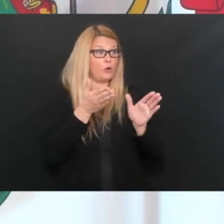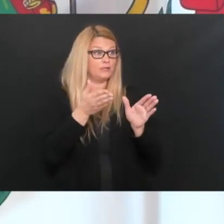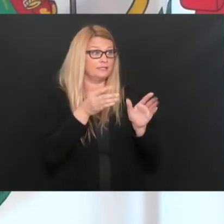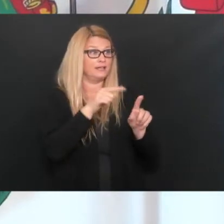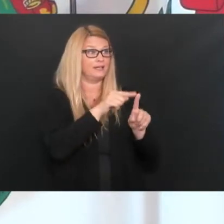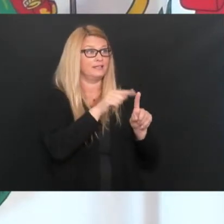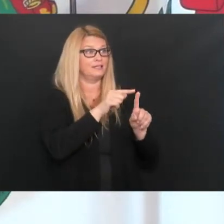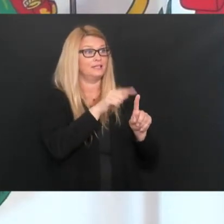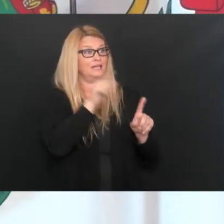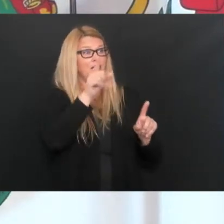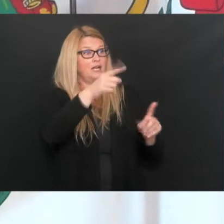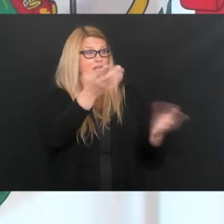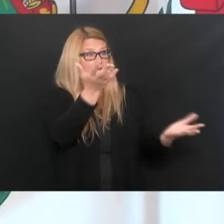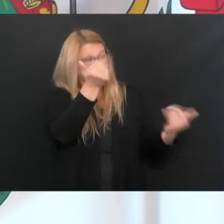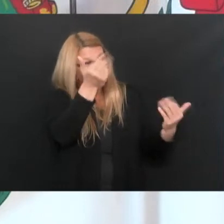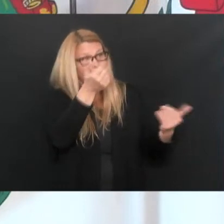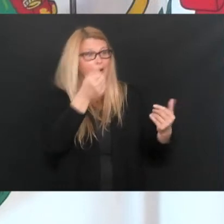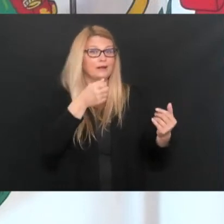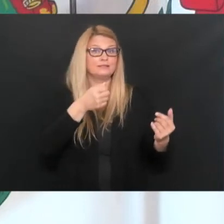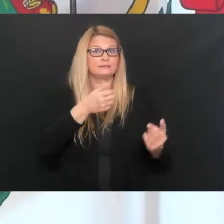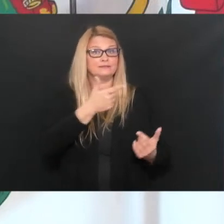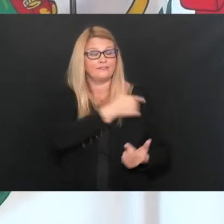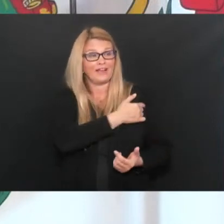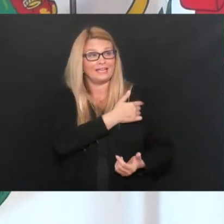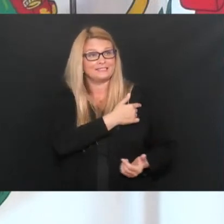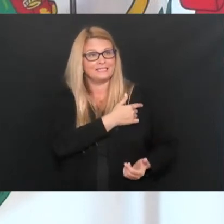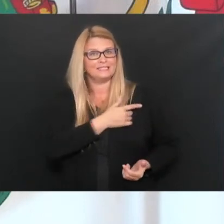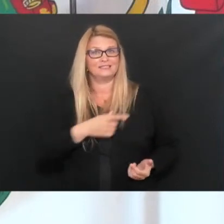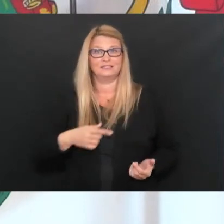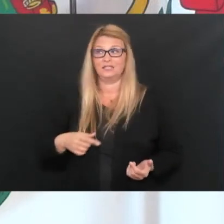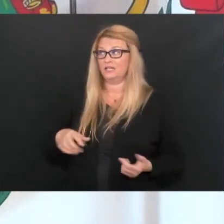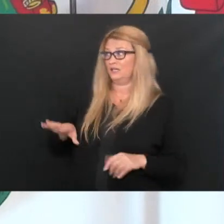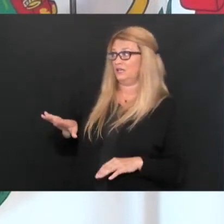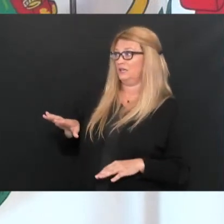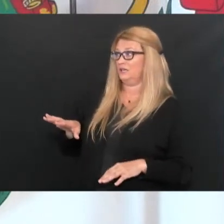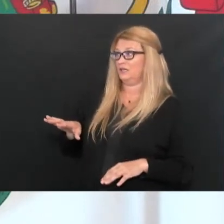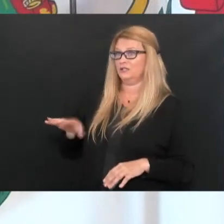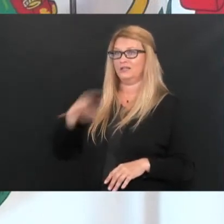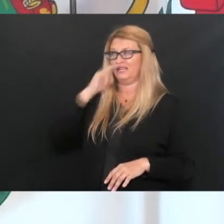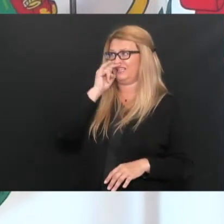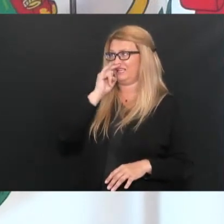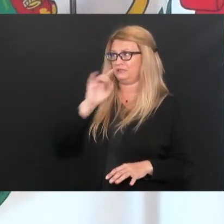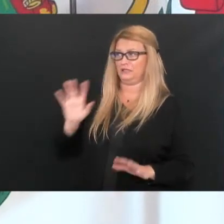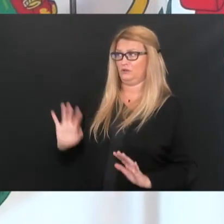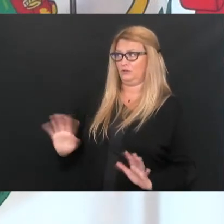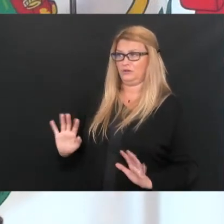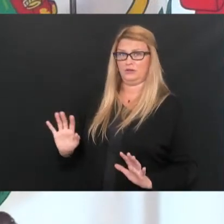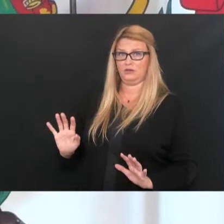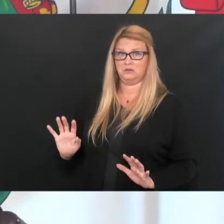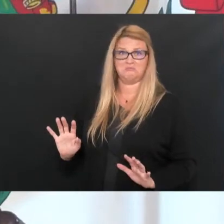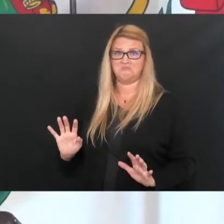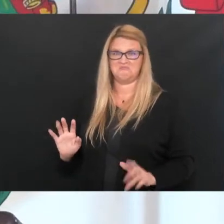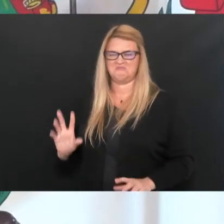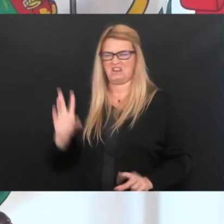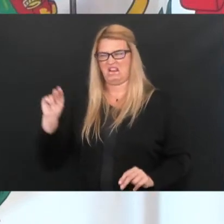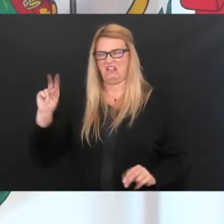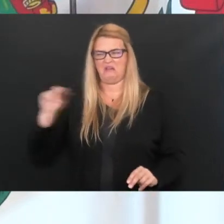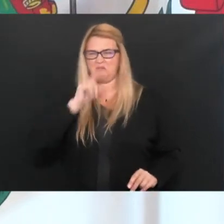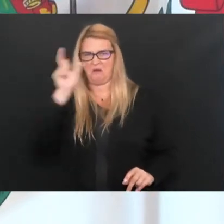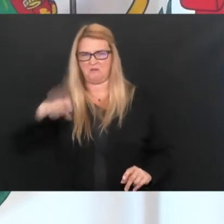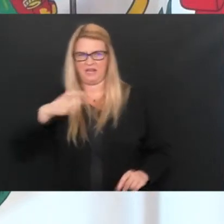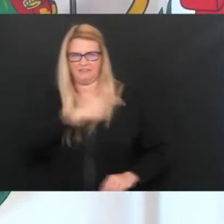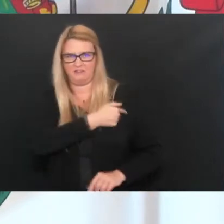hey, Susie or Billy, do you want to take this vaccine? Well, kids, they think they're invincible.